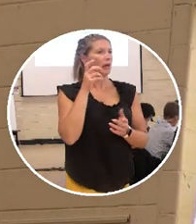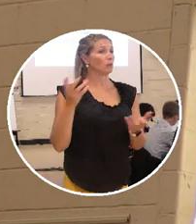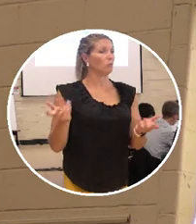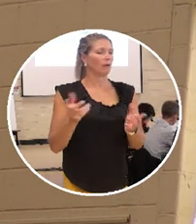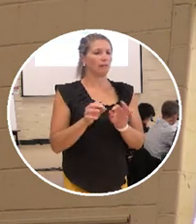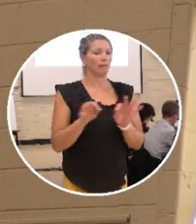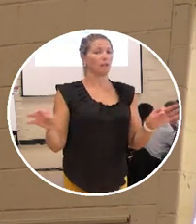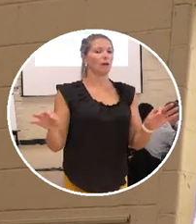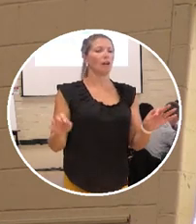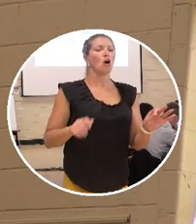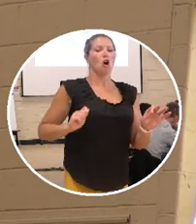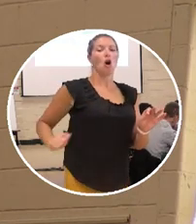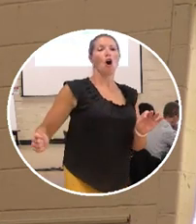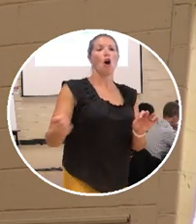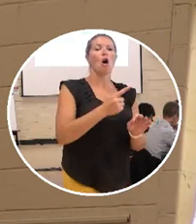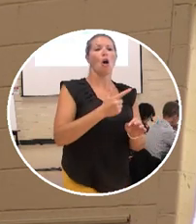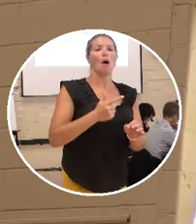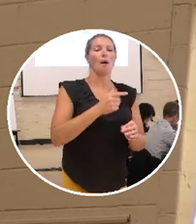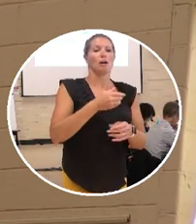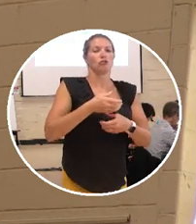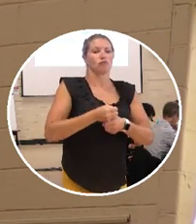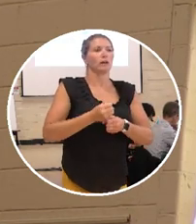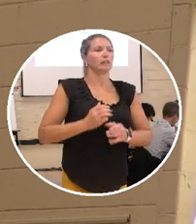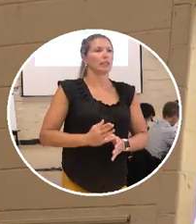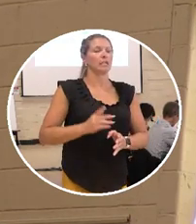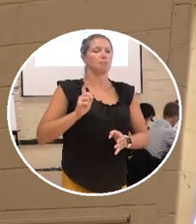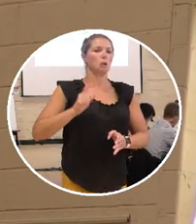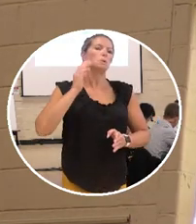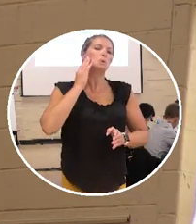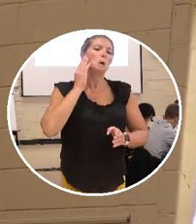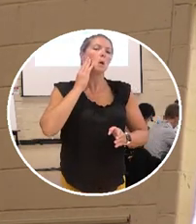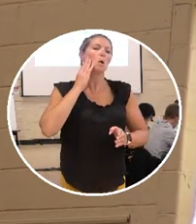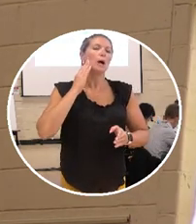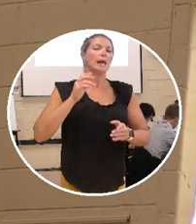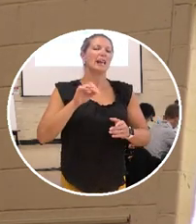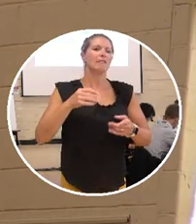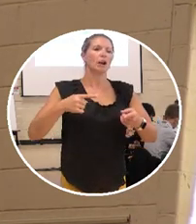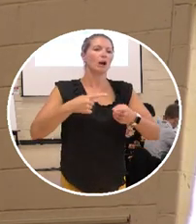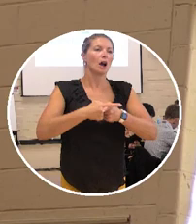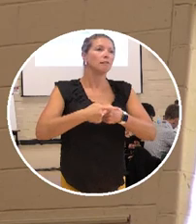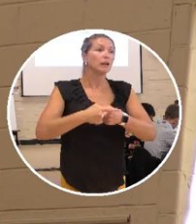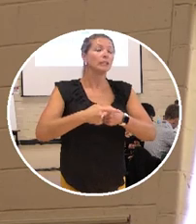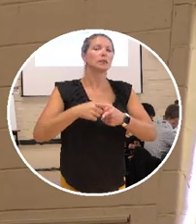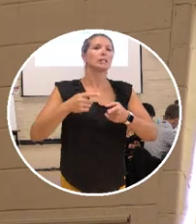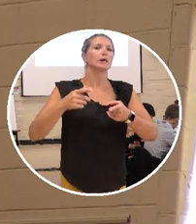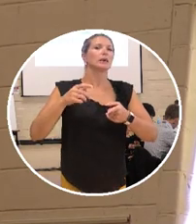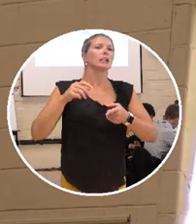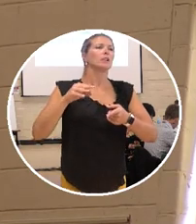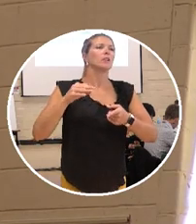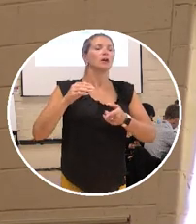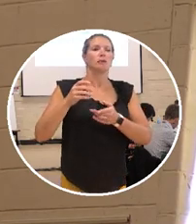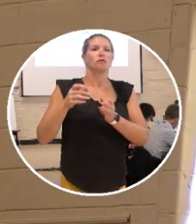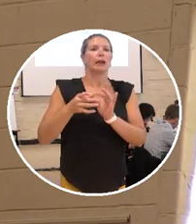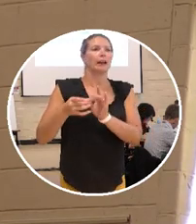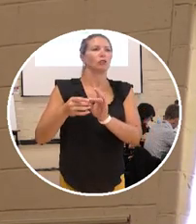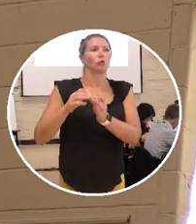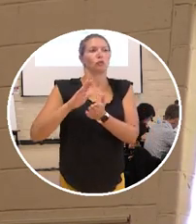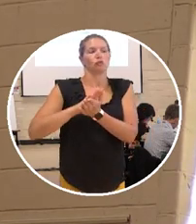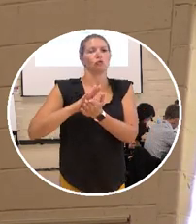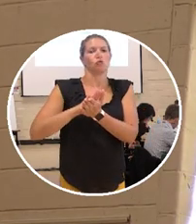familiar and act in accordance with the conflict of interest laws as stipulated in the Schools Act, Section